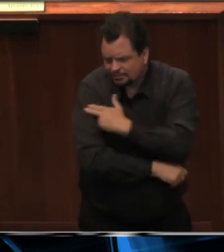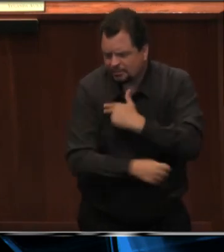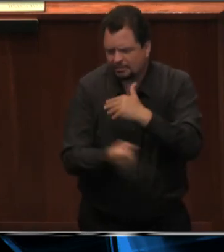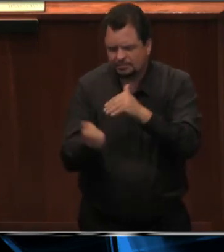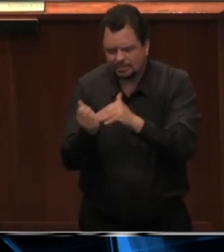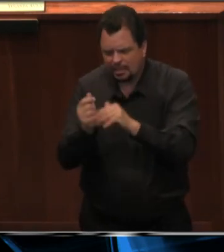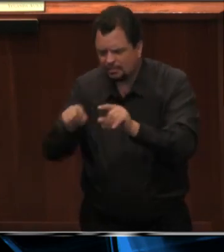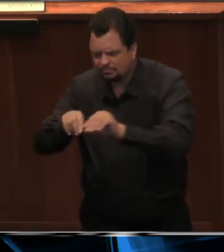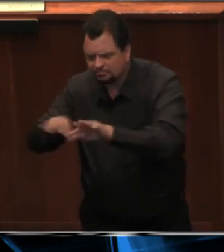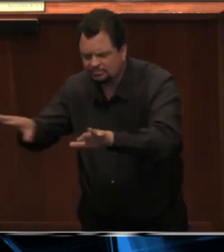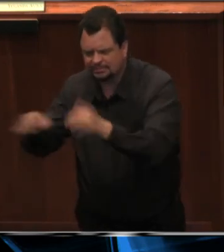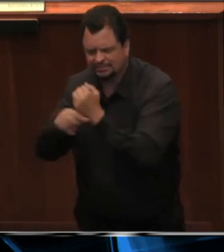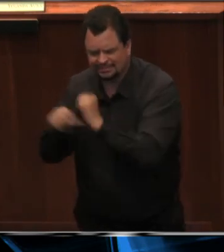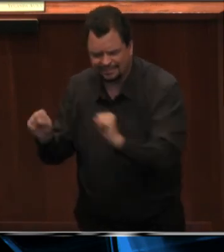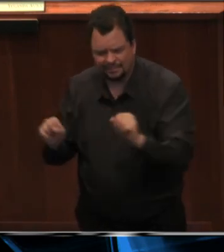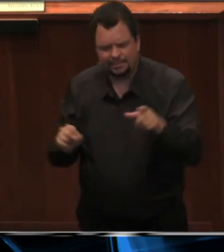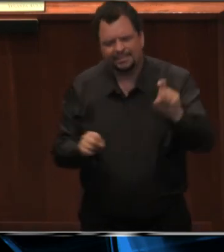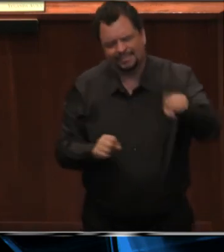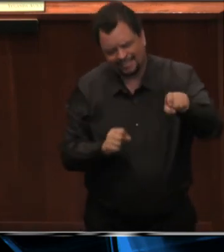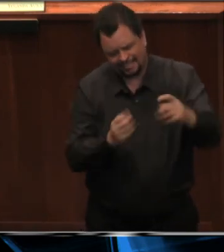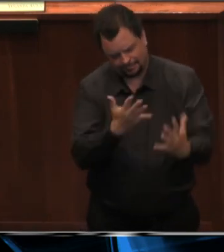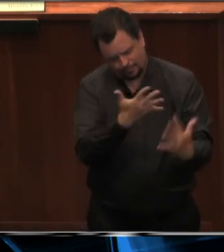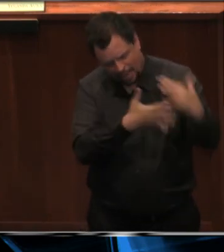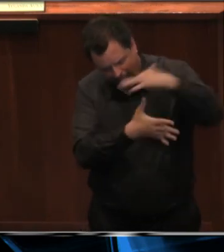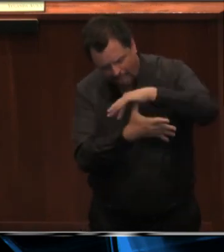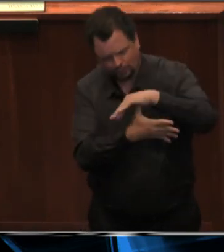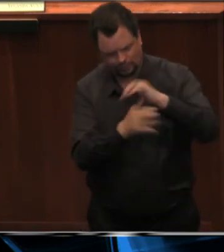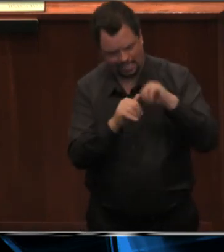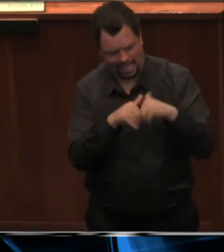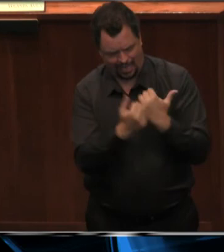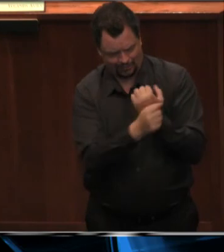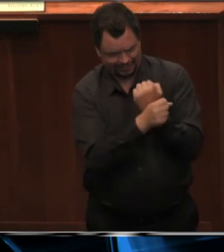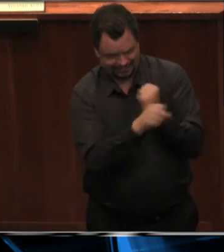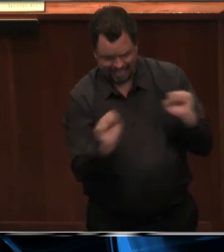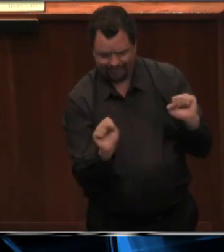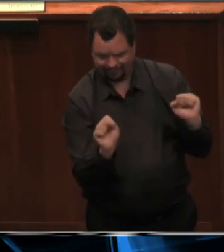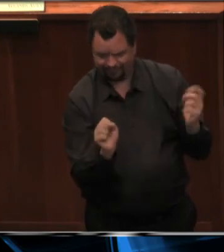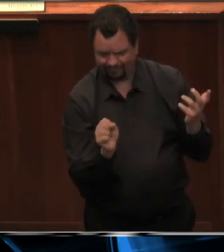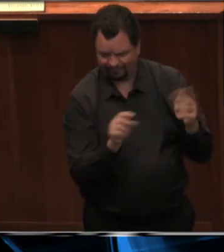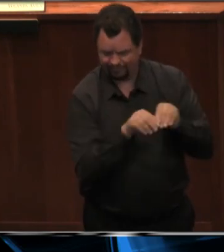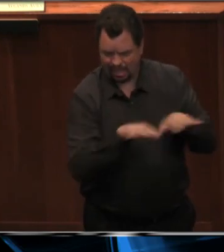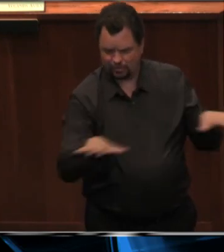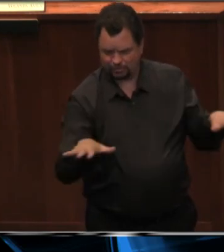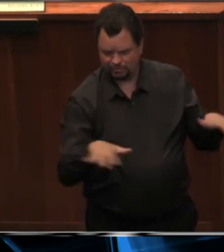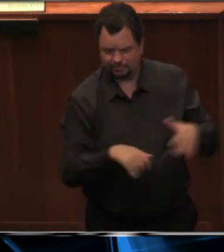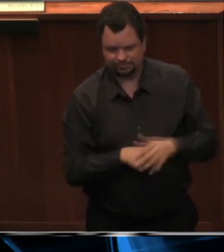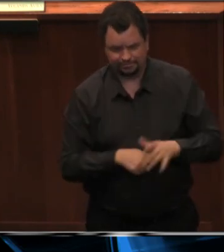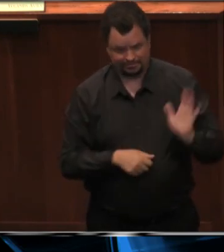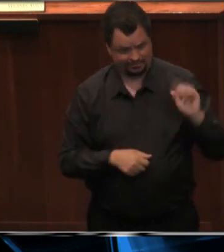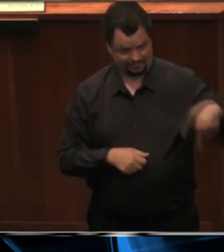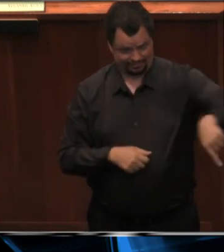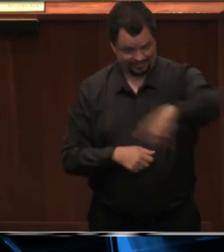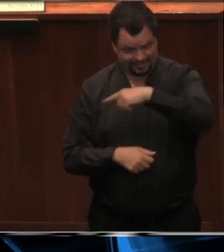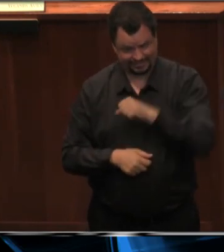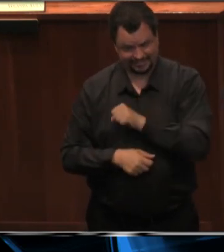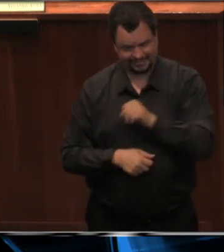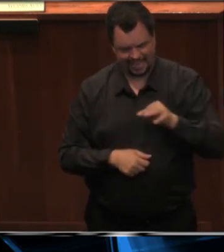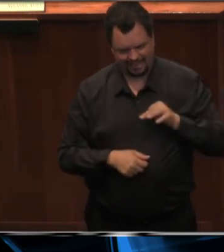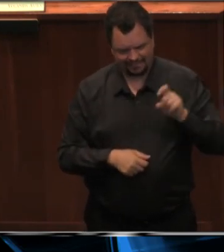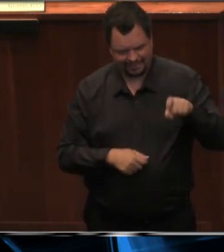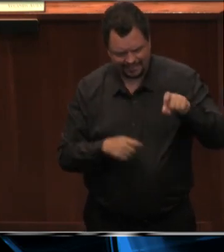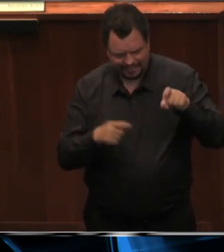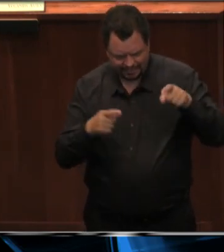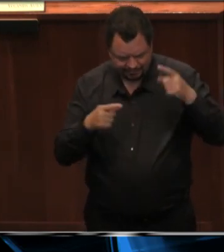make this a priority to our community as well? Our staffs and our students need to be able to make better choices about the return to school